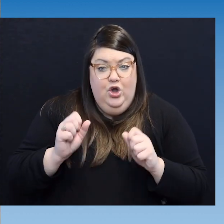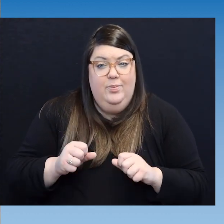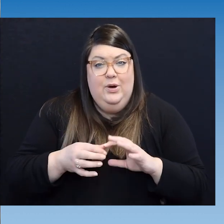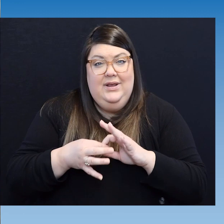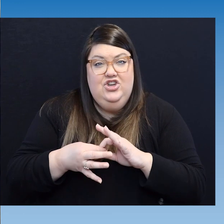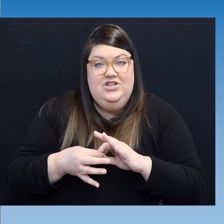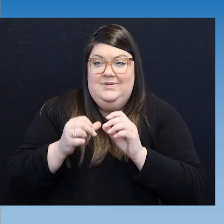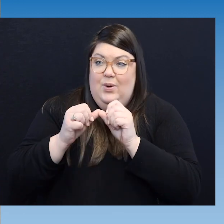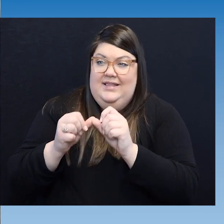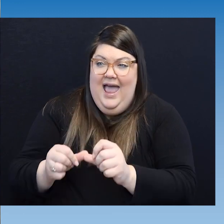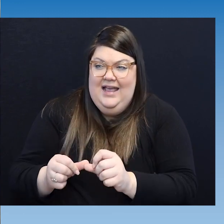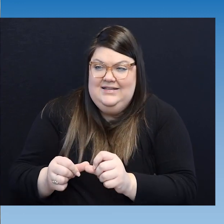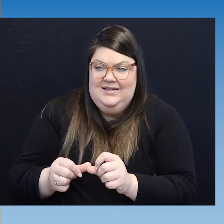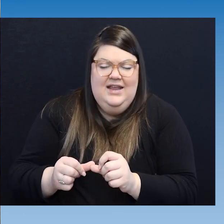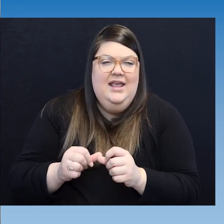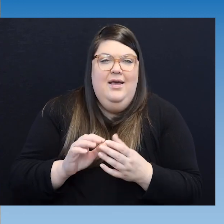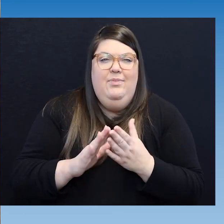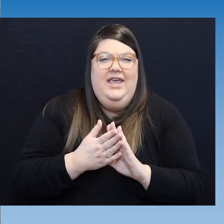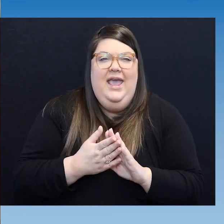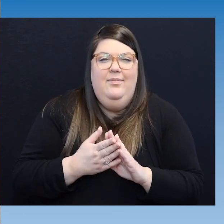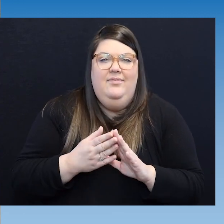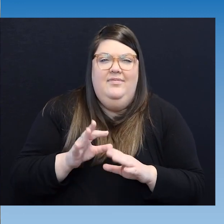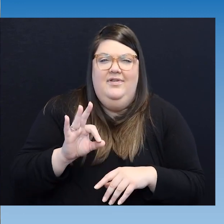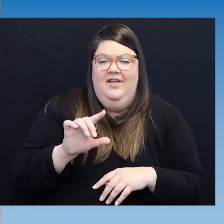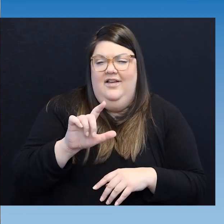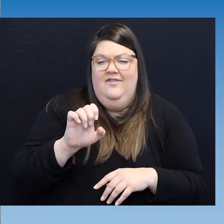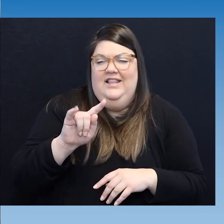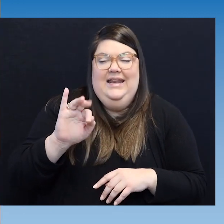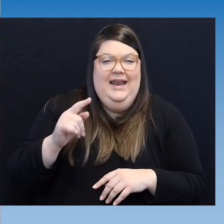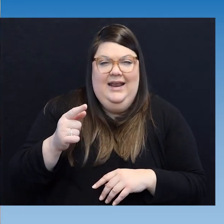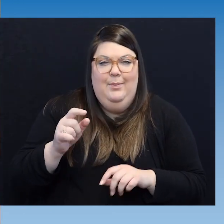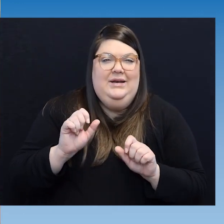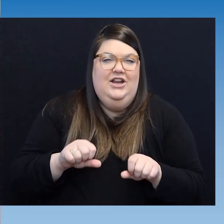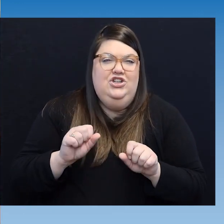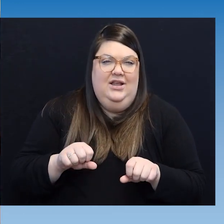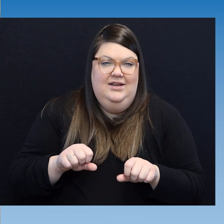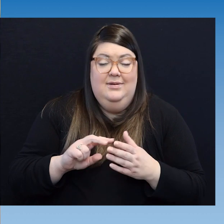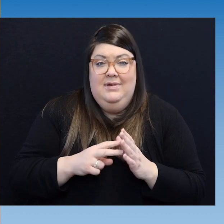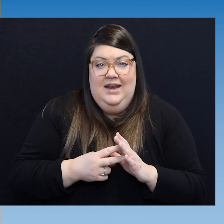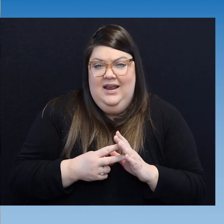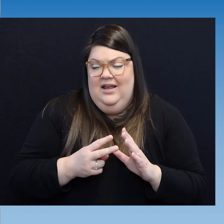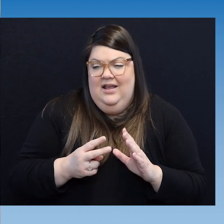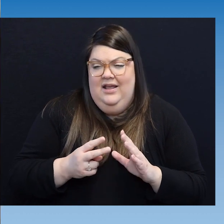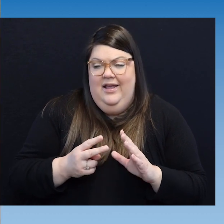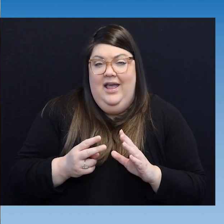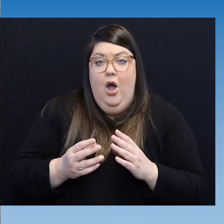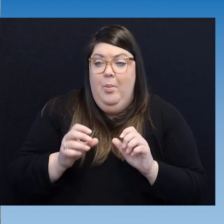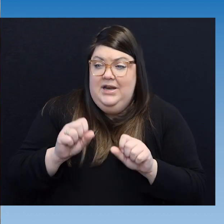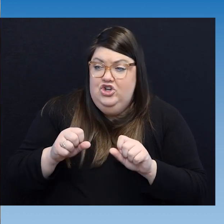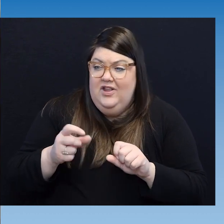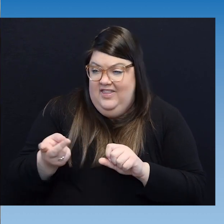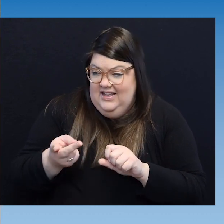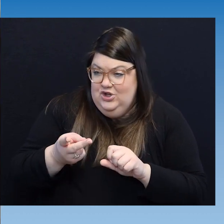be what they call fleeting potentialities, these potentials for beautiful interpersonal experiences that are broken,